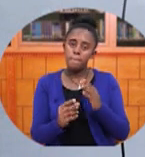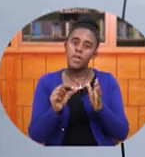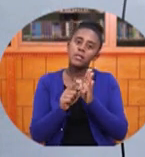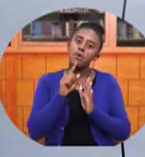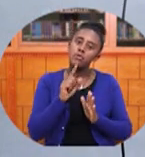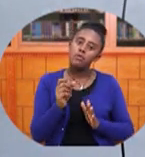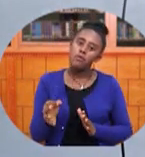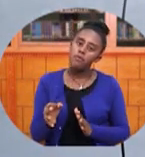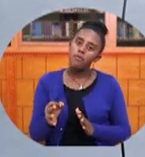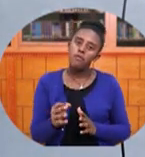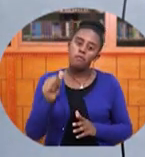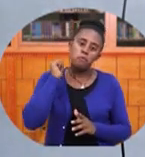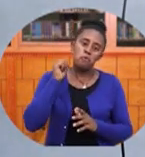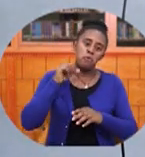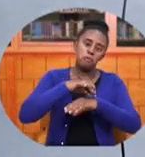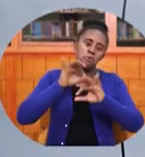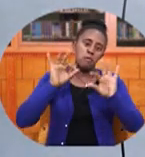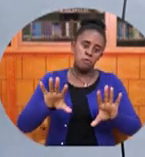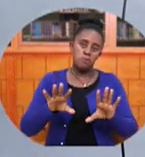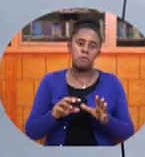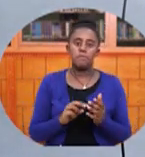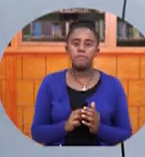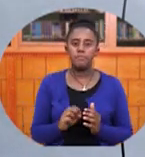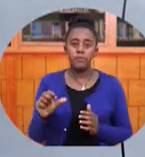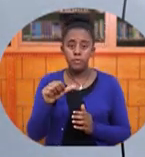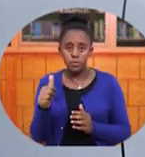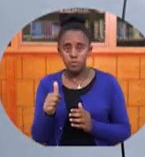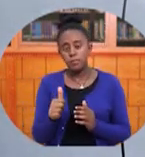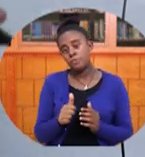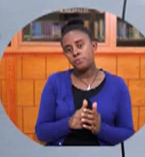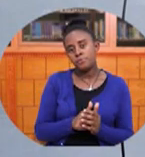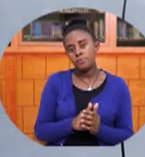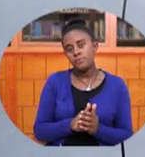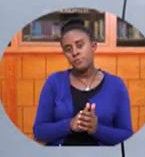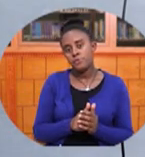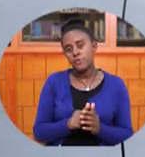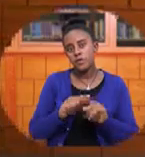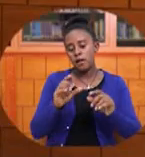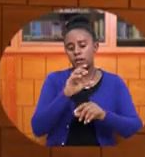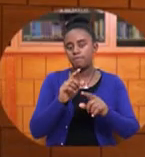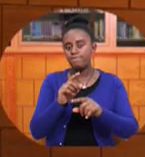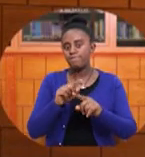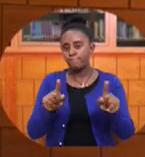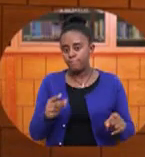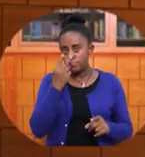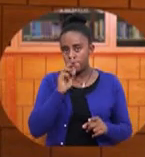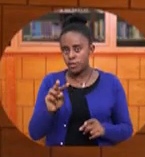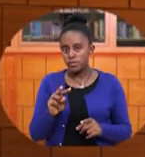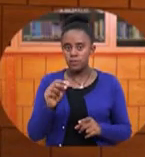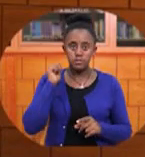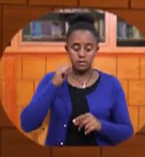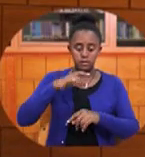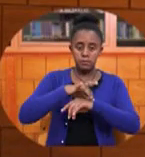some example of invertebrate animals. When we see another difference between vertebral and the invertebrate,